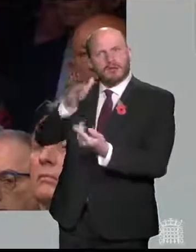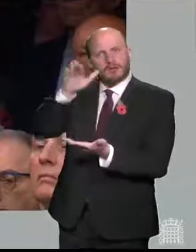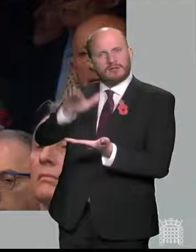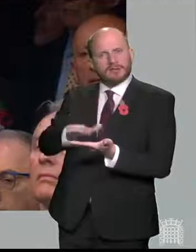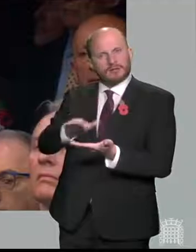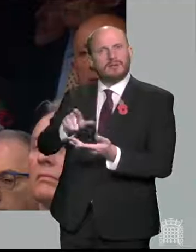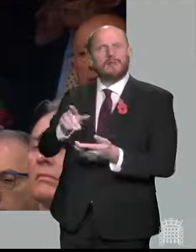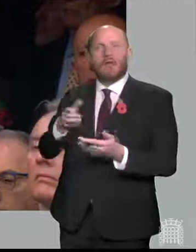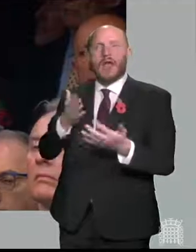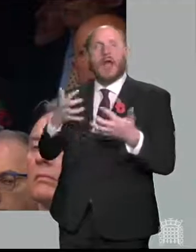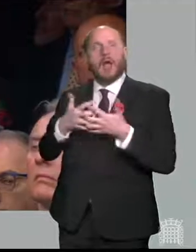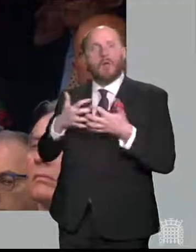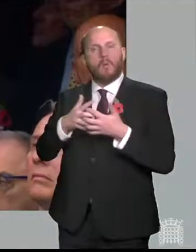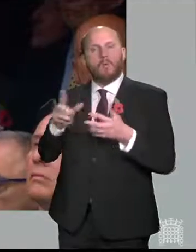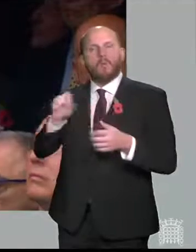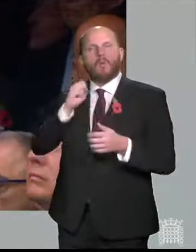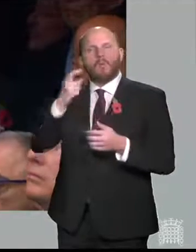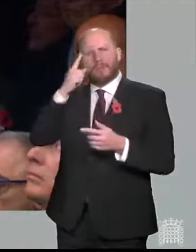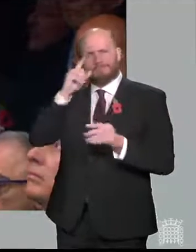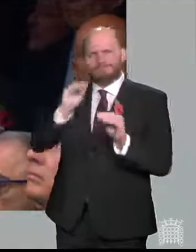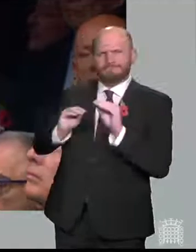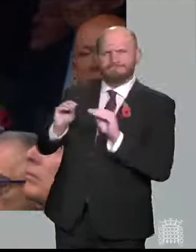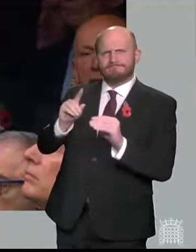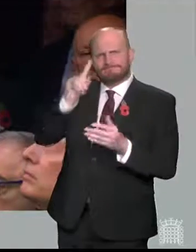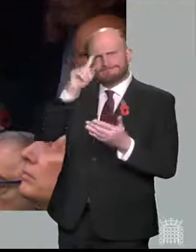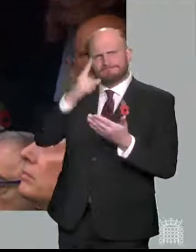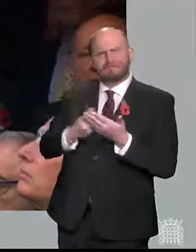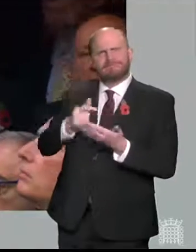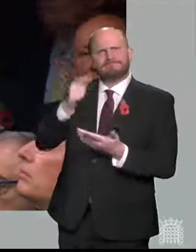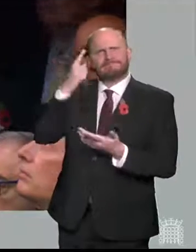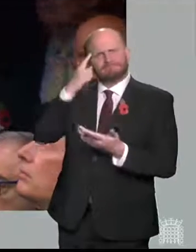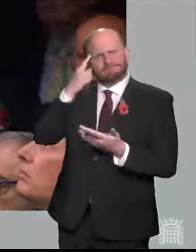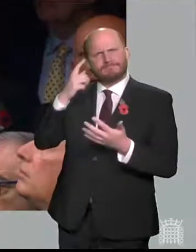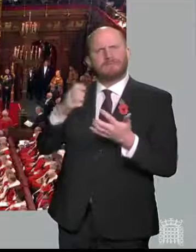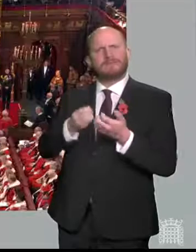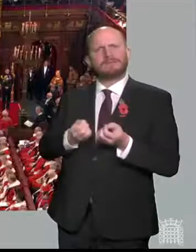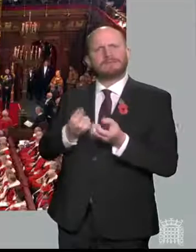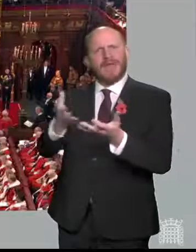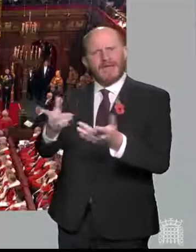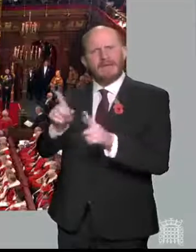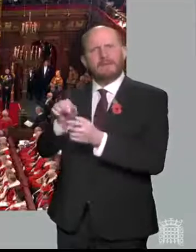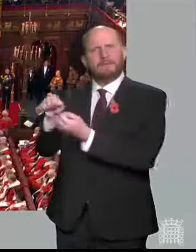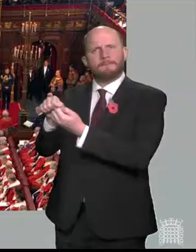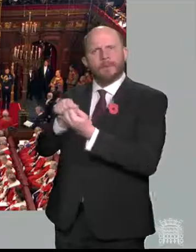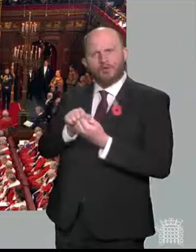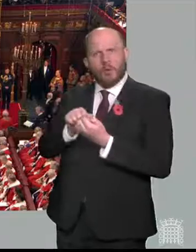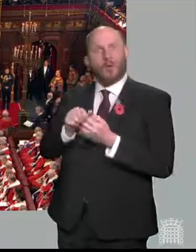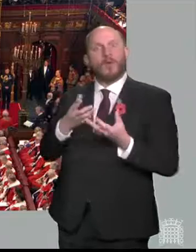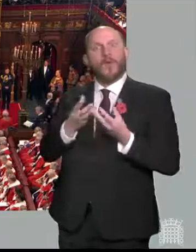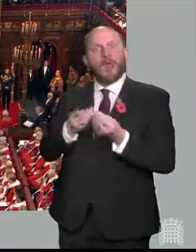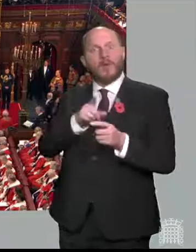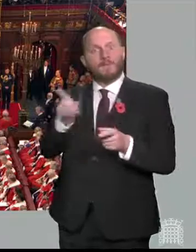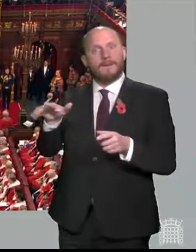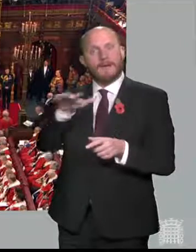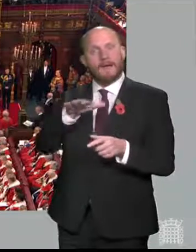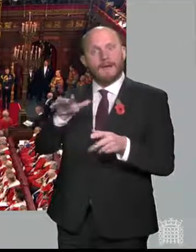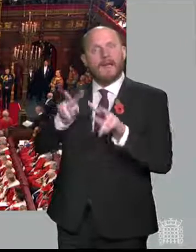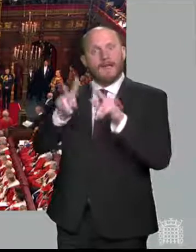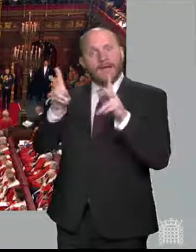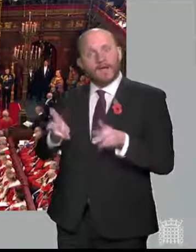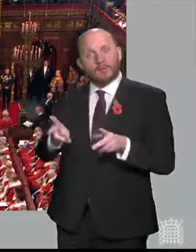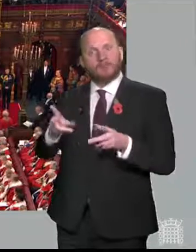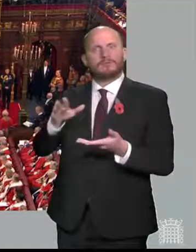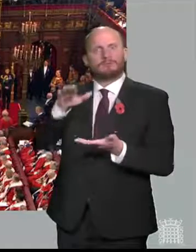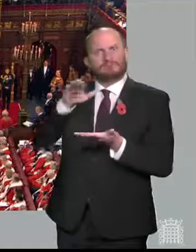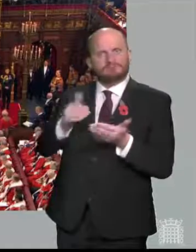on spending and borrowing. These decisions will help household finances, reduce public sector